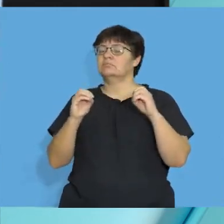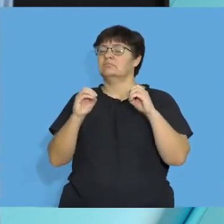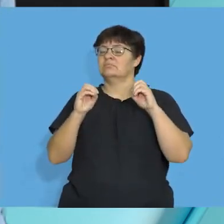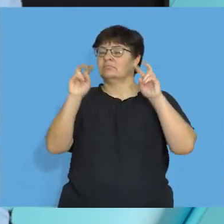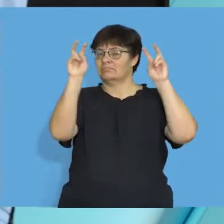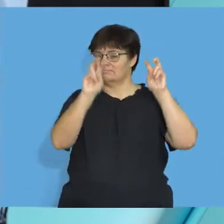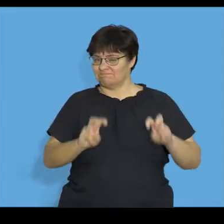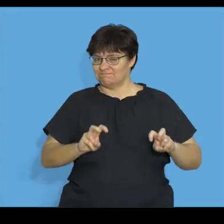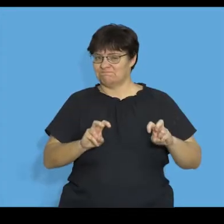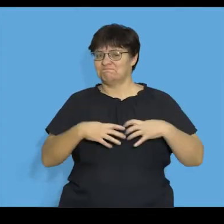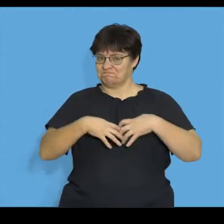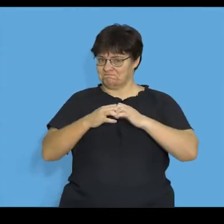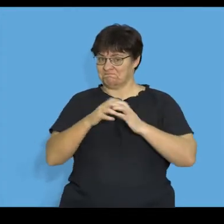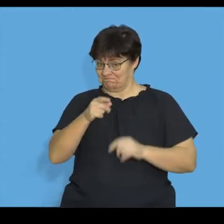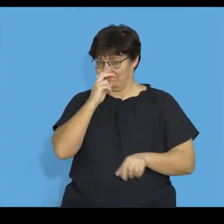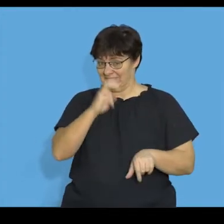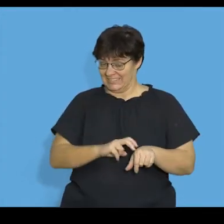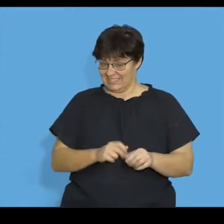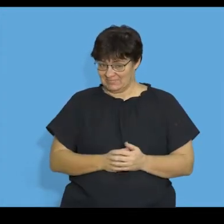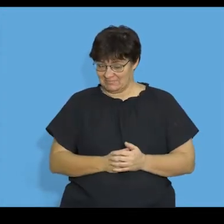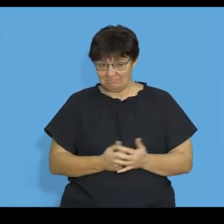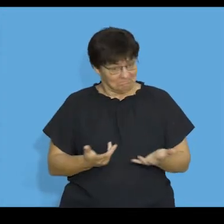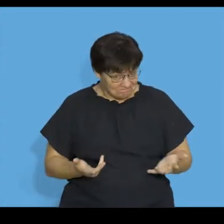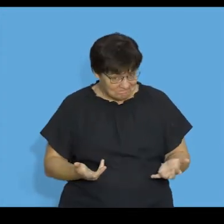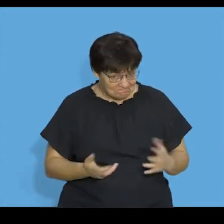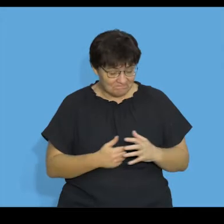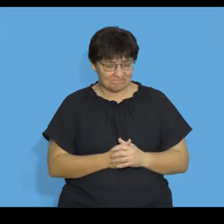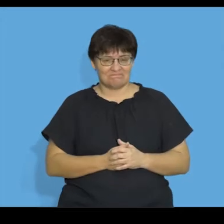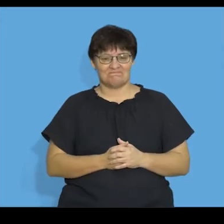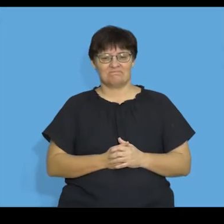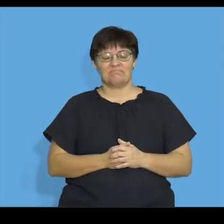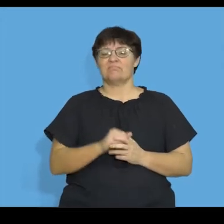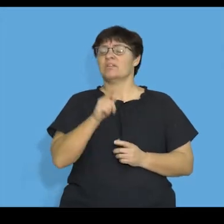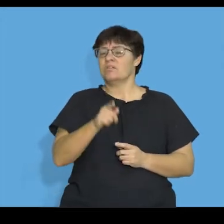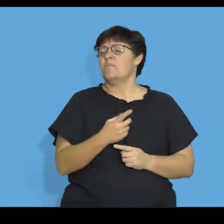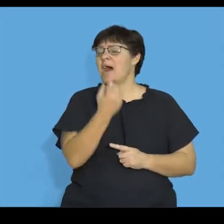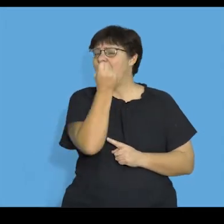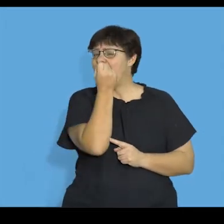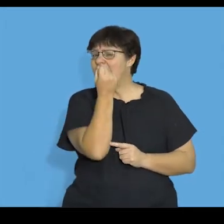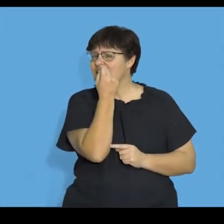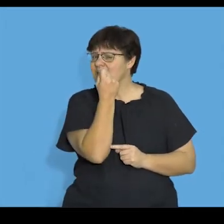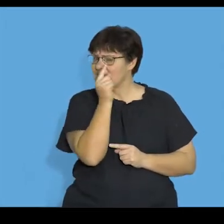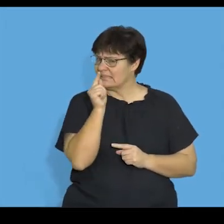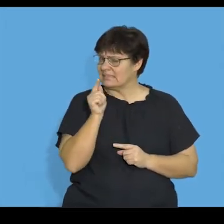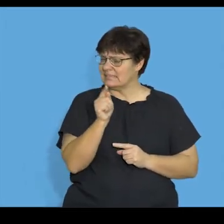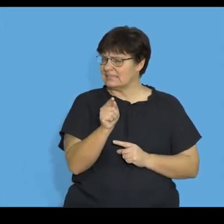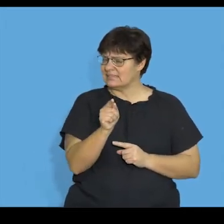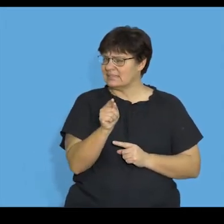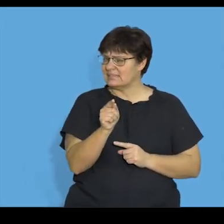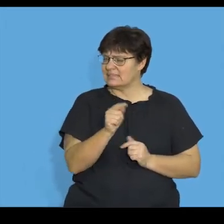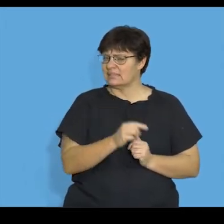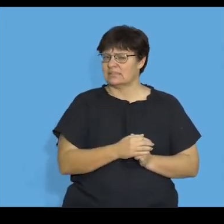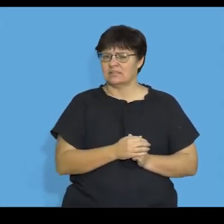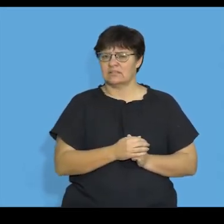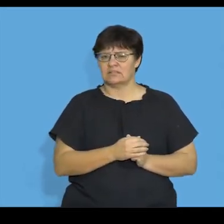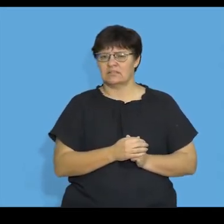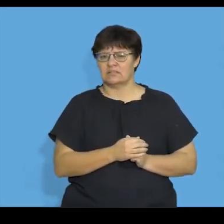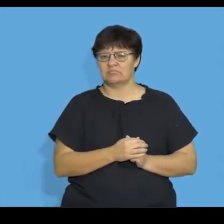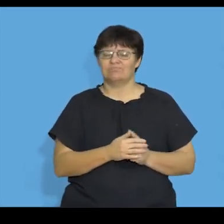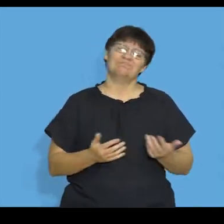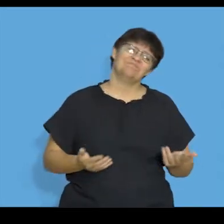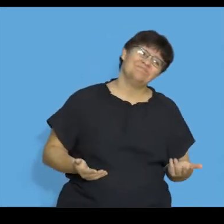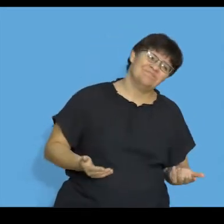it's a very important principle. So in trying to understand it, I know that